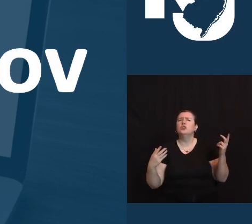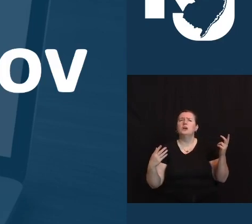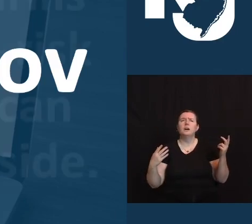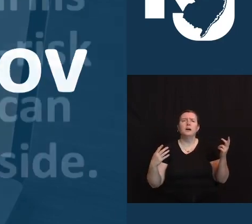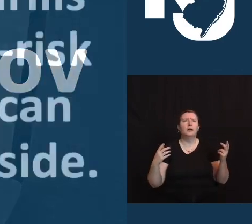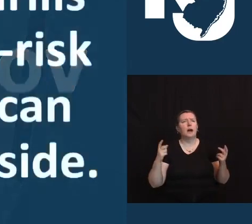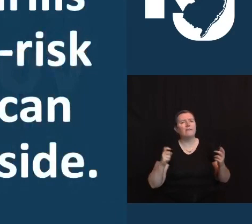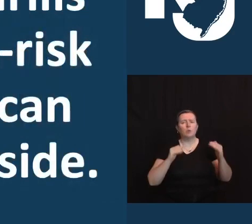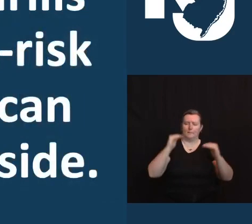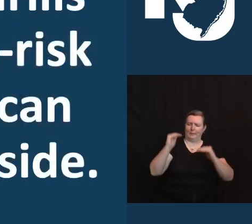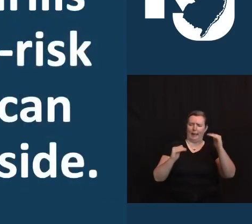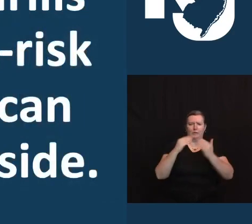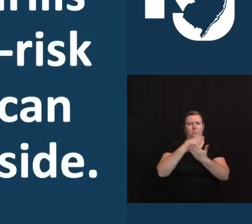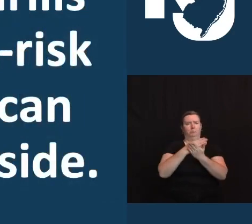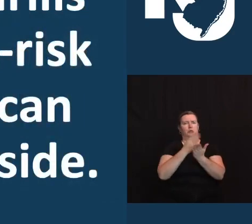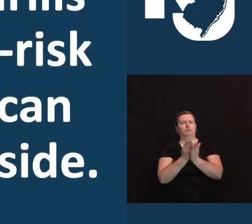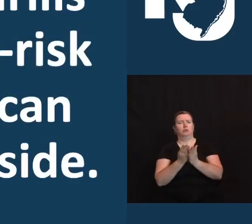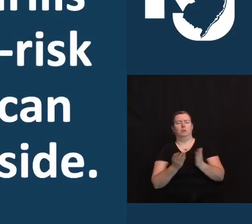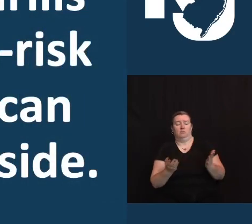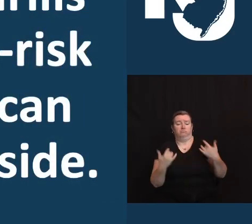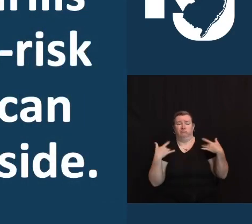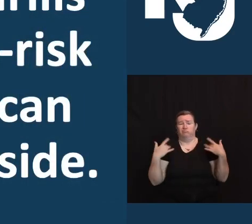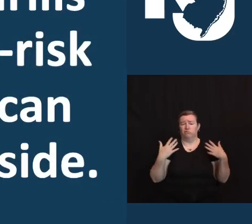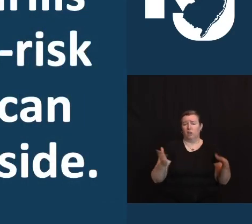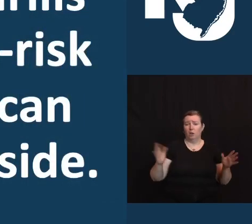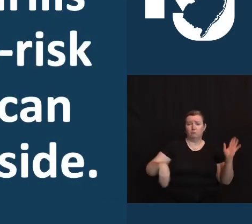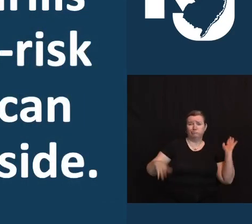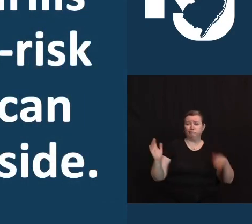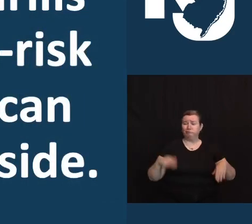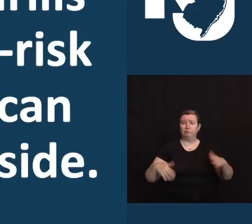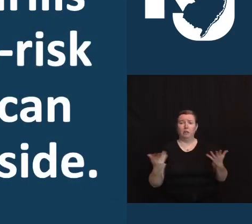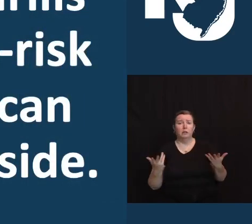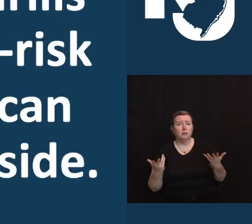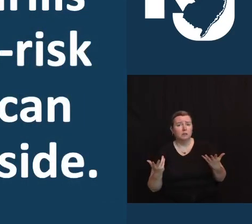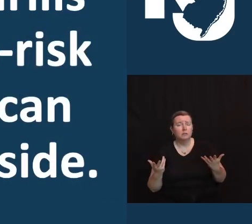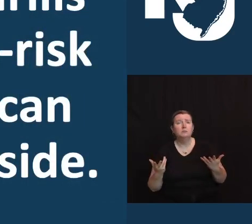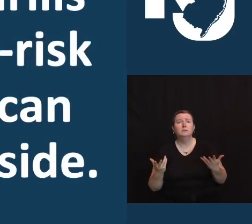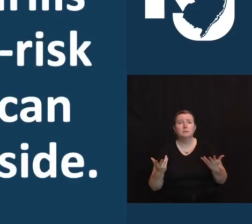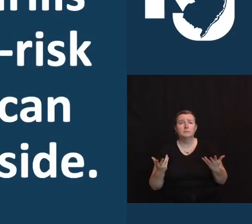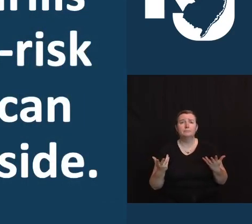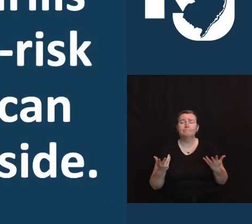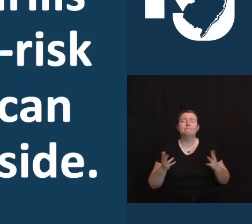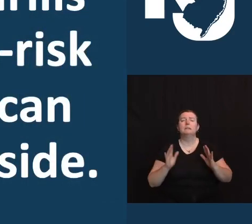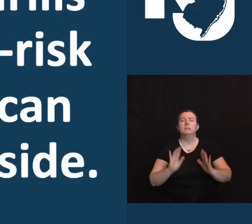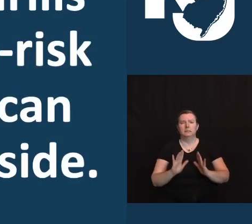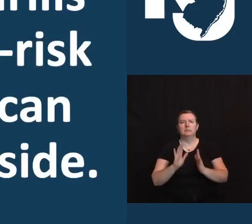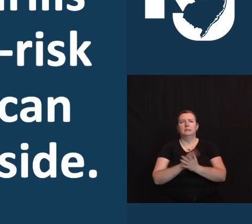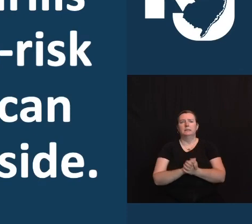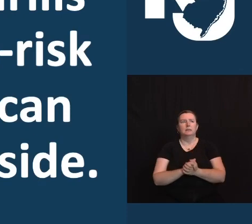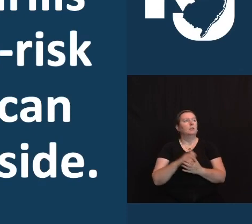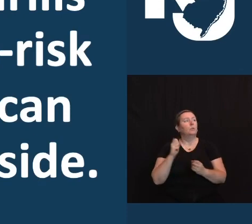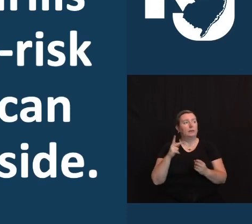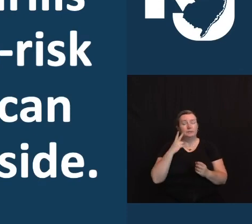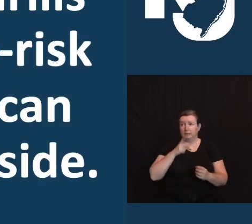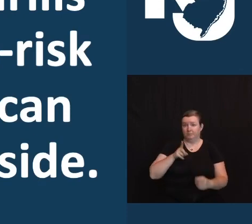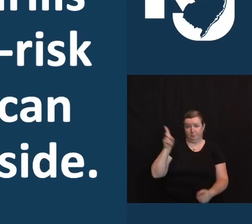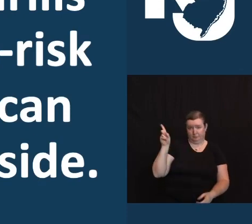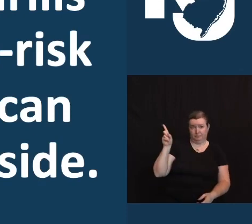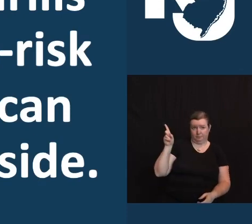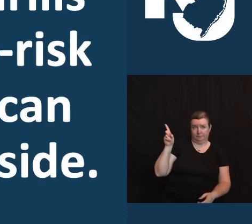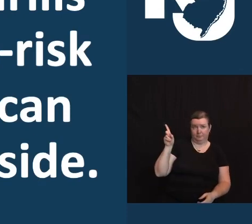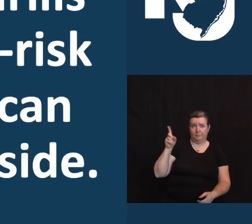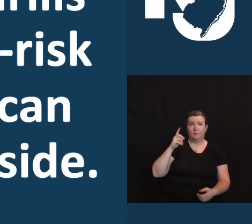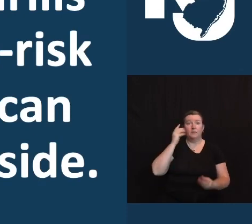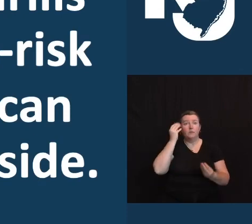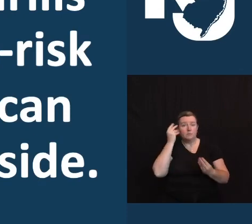Next, I want to clarify the executive order I issued on Monday, which allowed for contact drills and practices to resume for